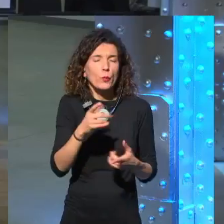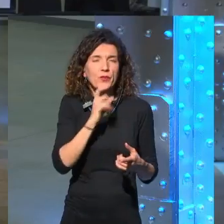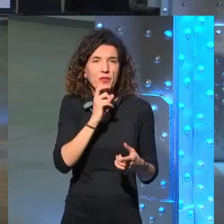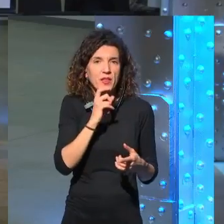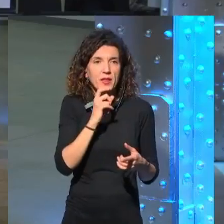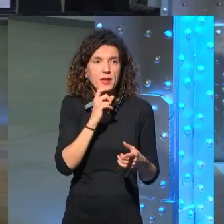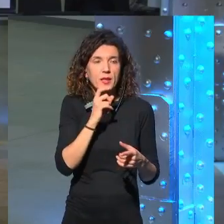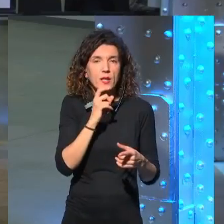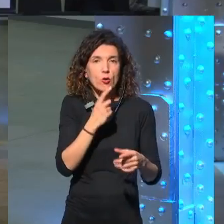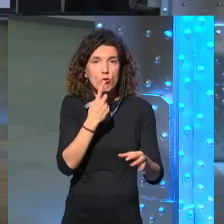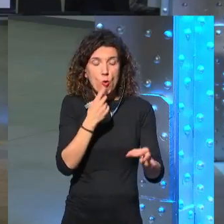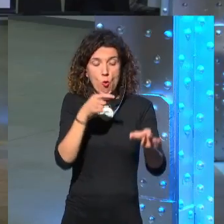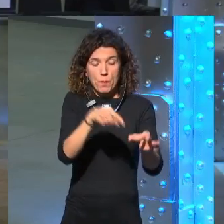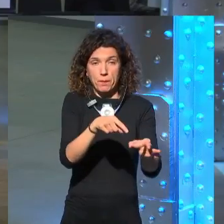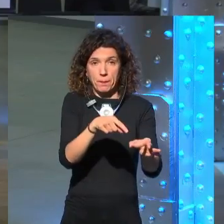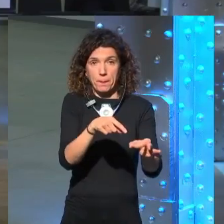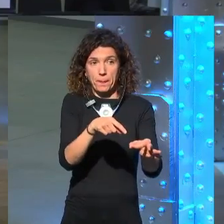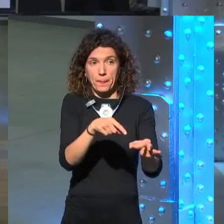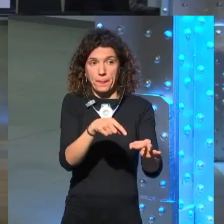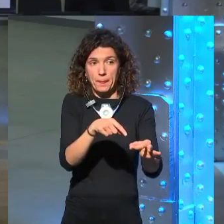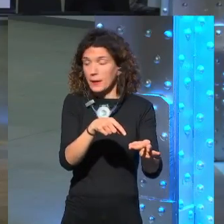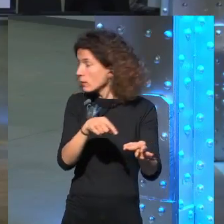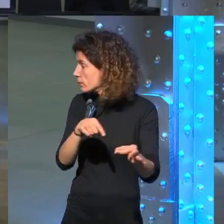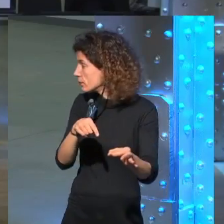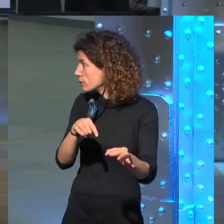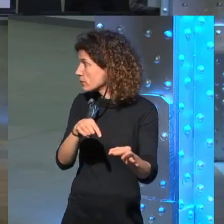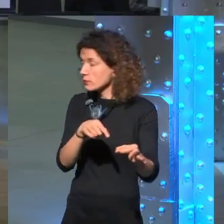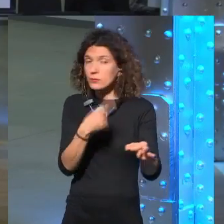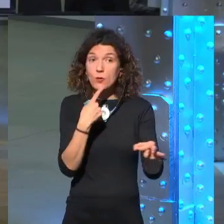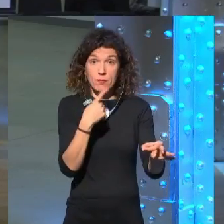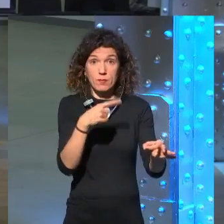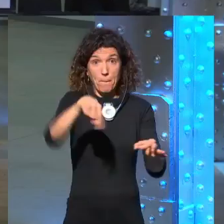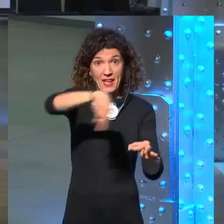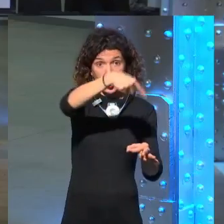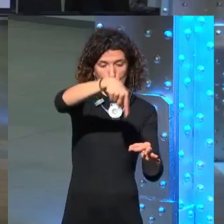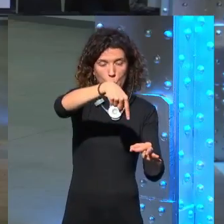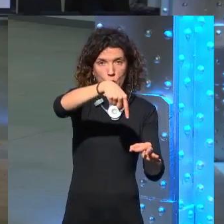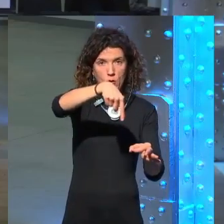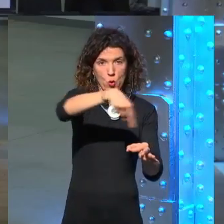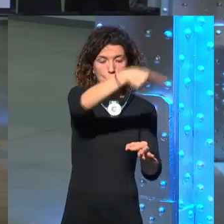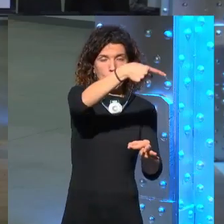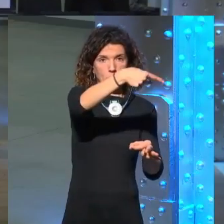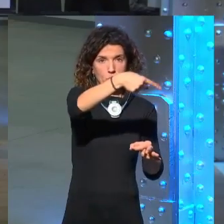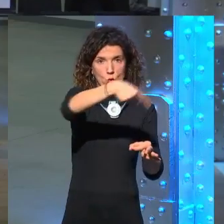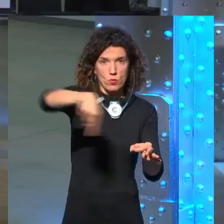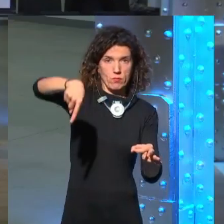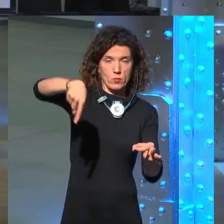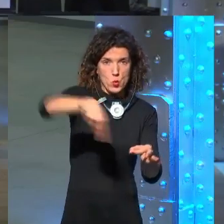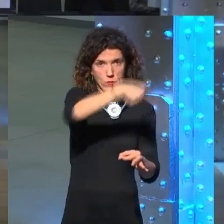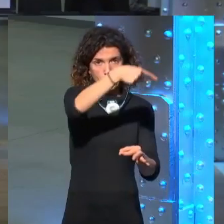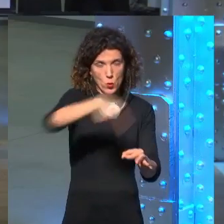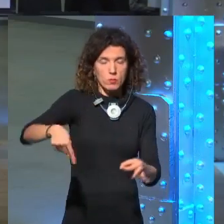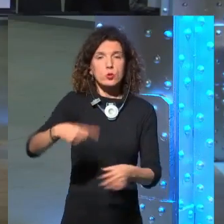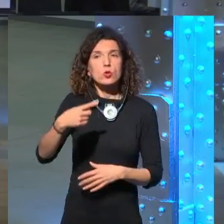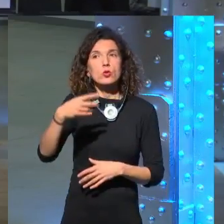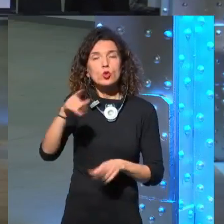doesn't alter things much because it just swings backwards and forwards and ends at the red magnet. But I started my pendulum off in the